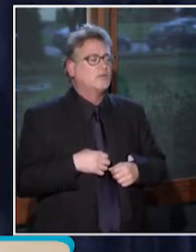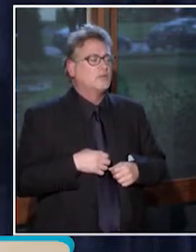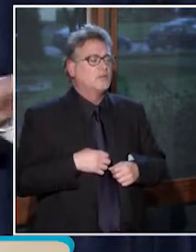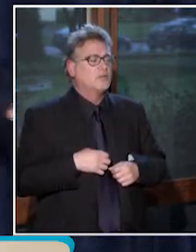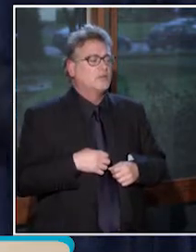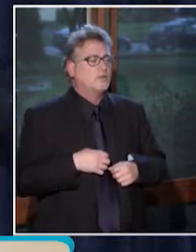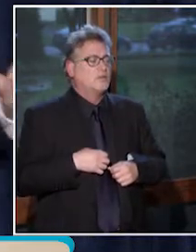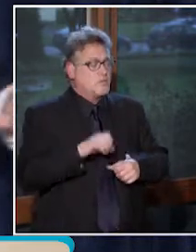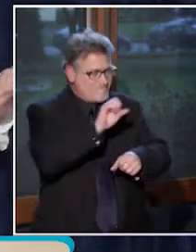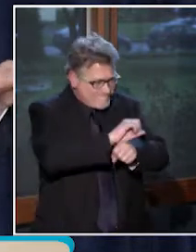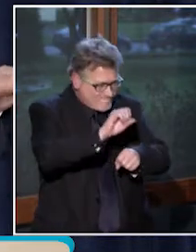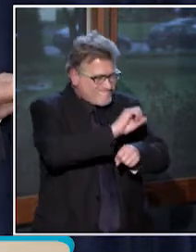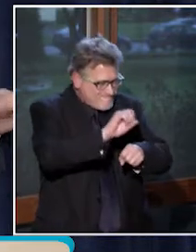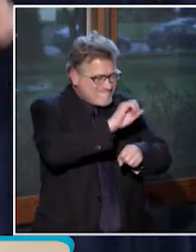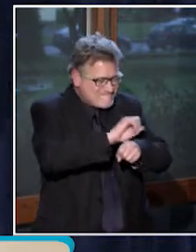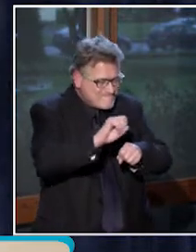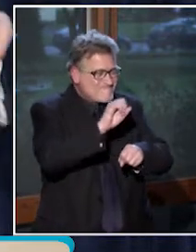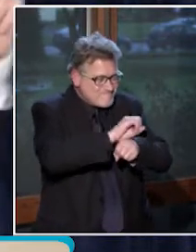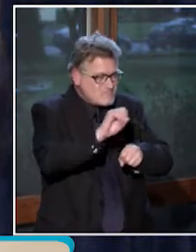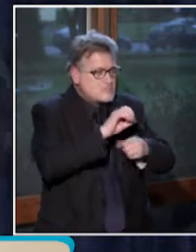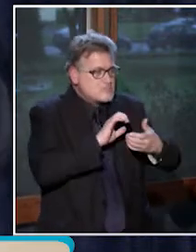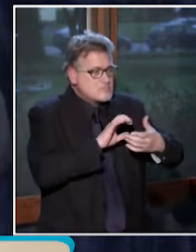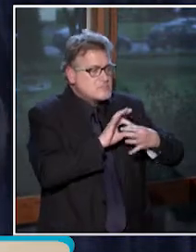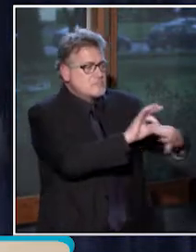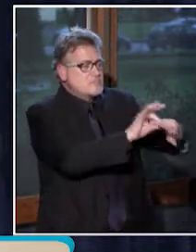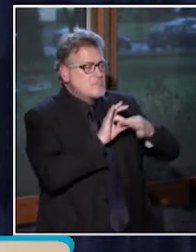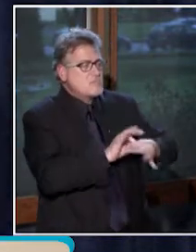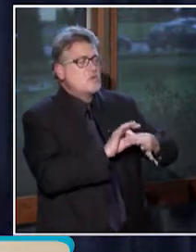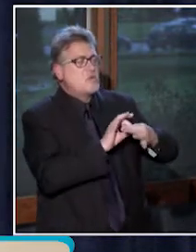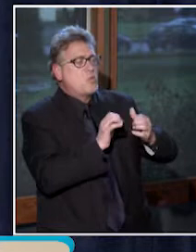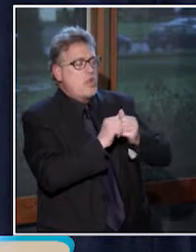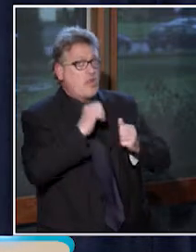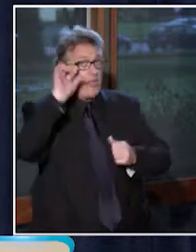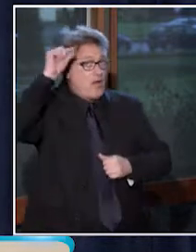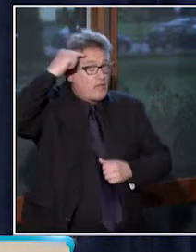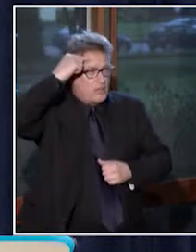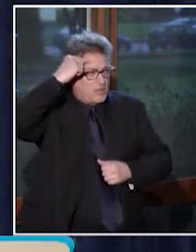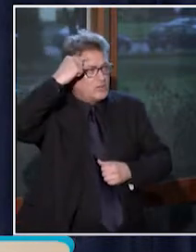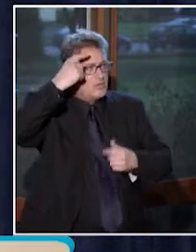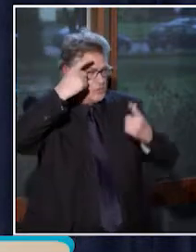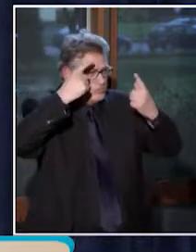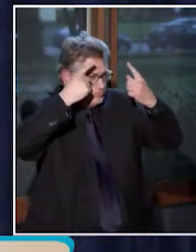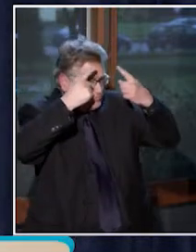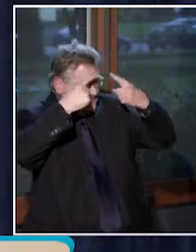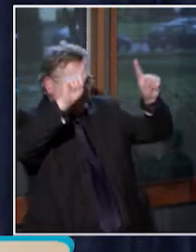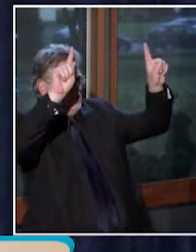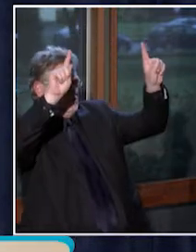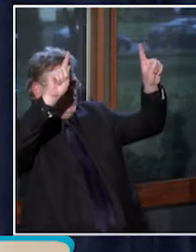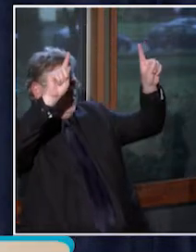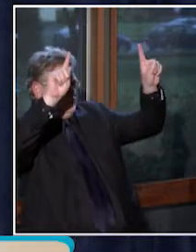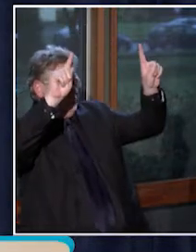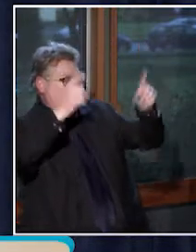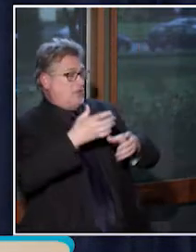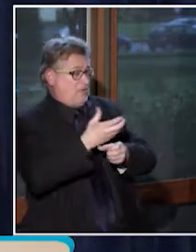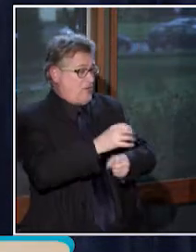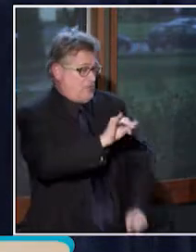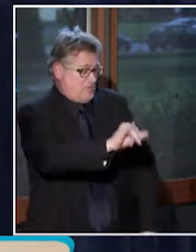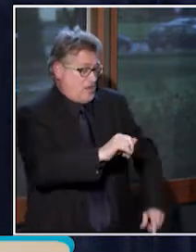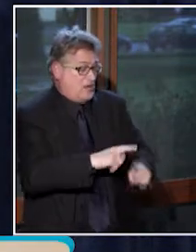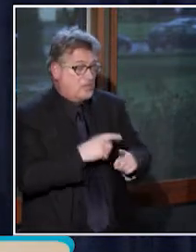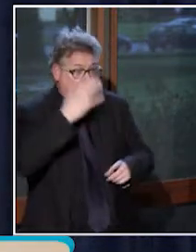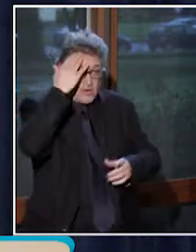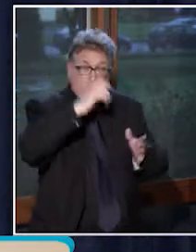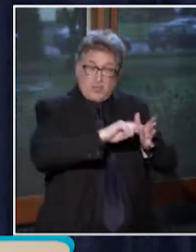community working alongside government that will cement our success. I'm confident of that. We know what the